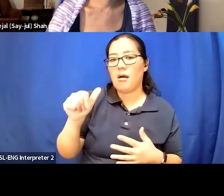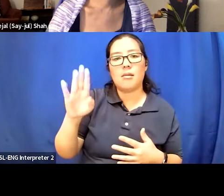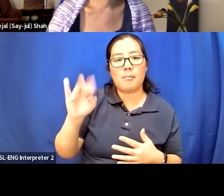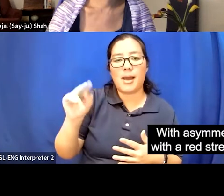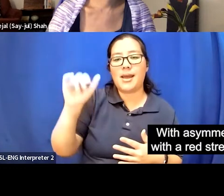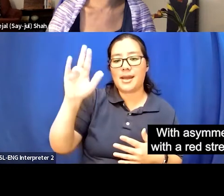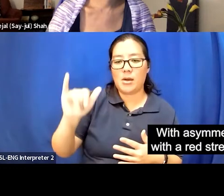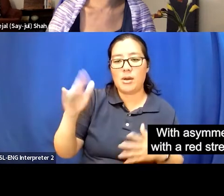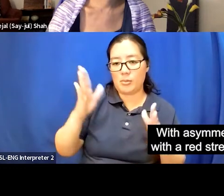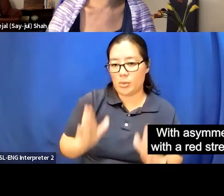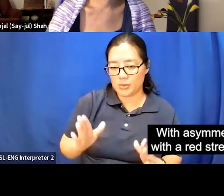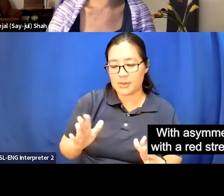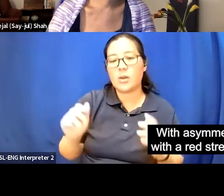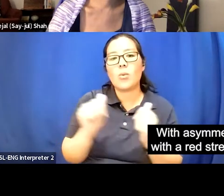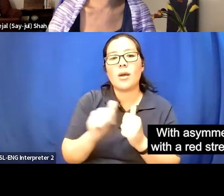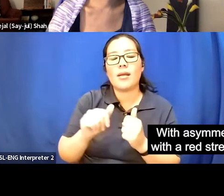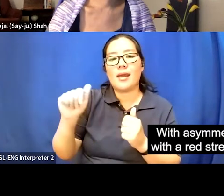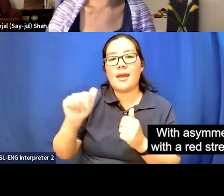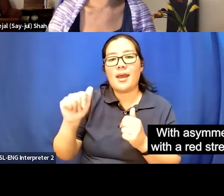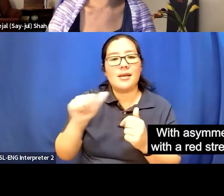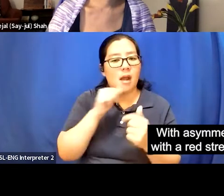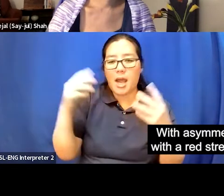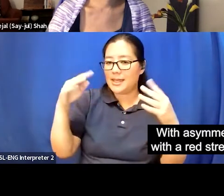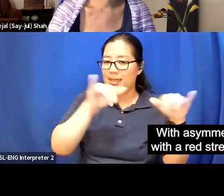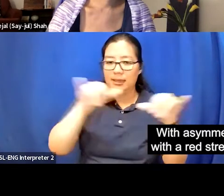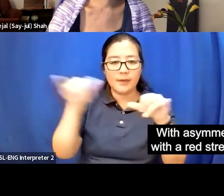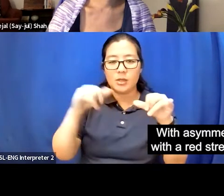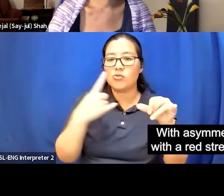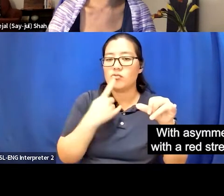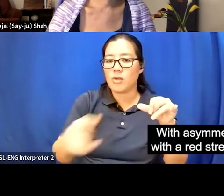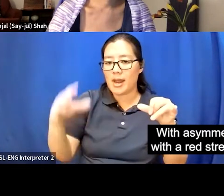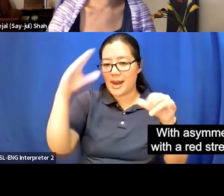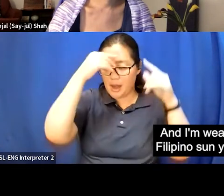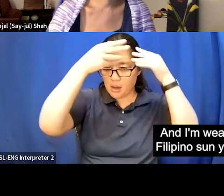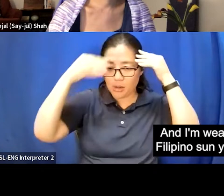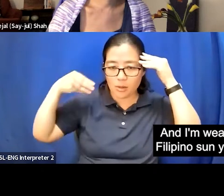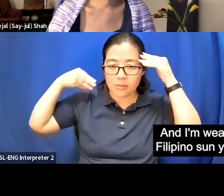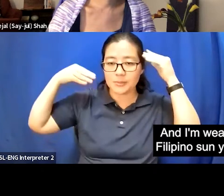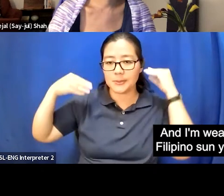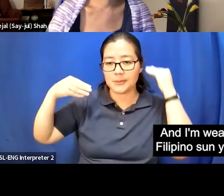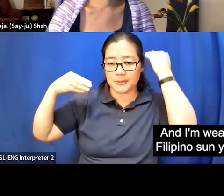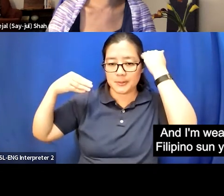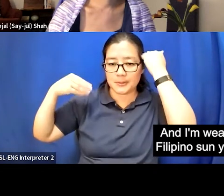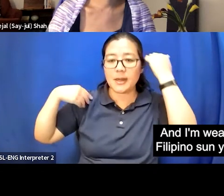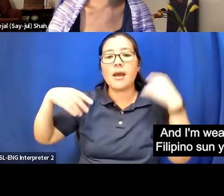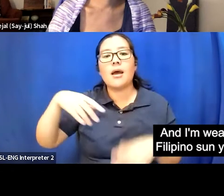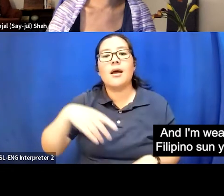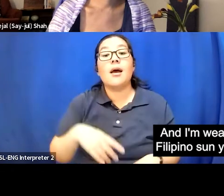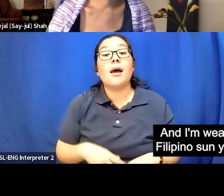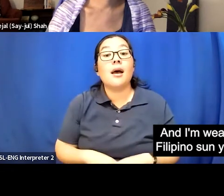person with asymmetric black hair with a red streak on one side. And I'm